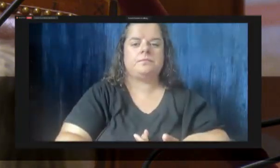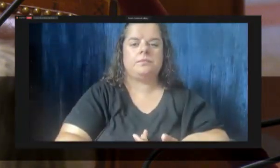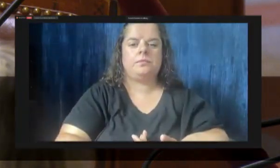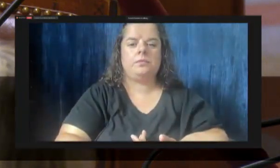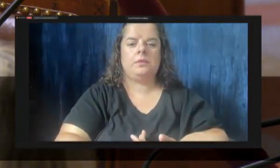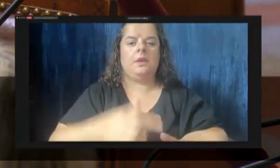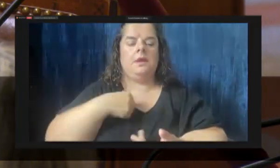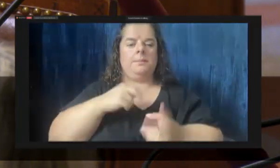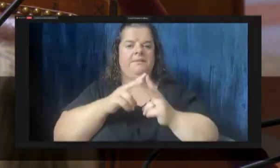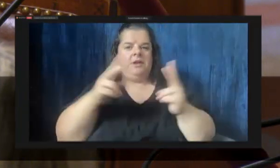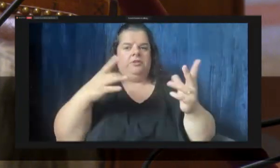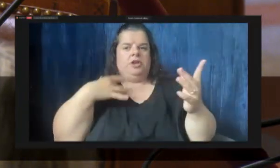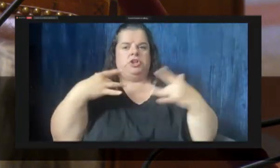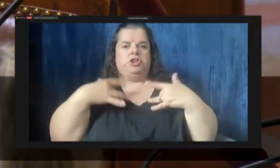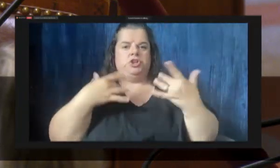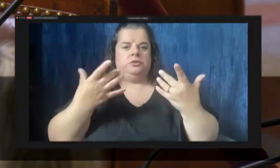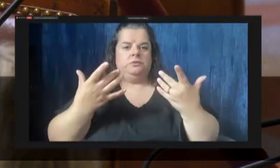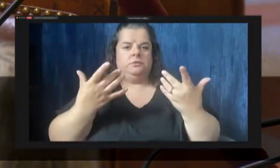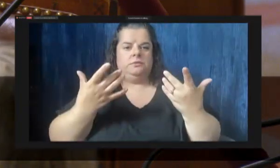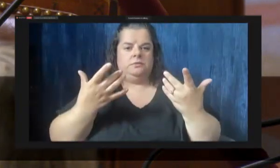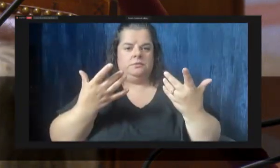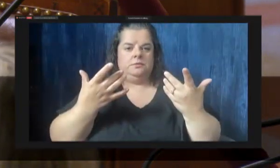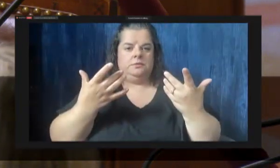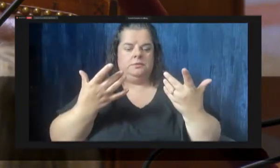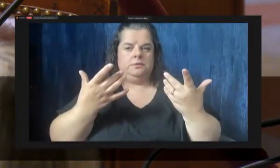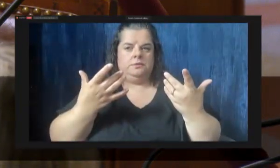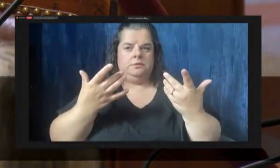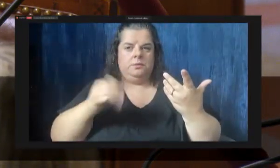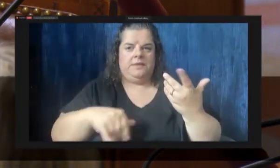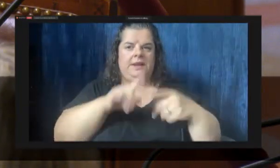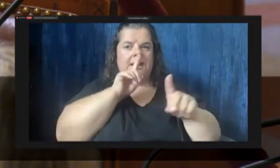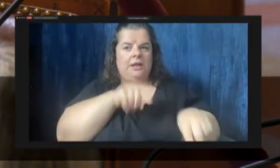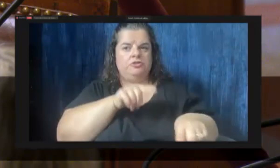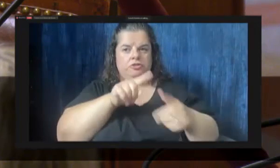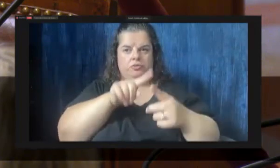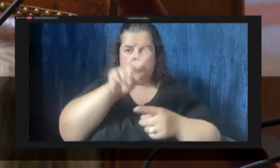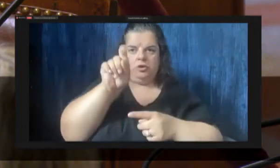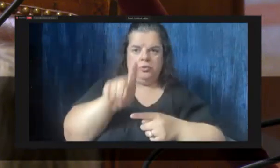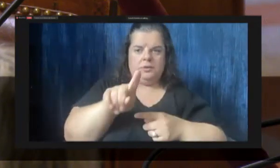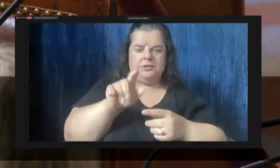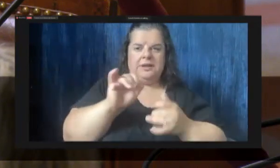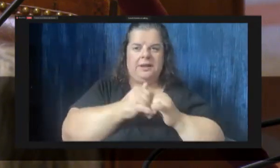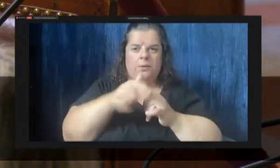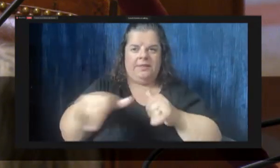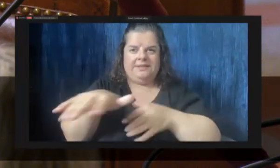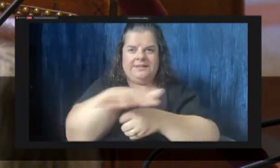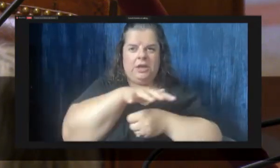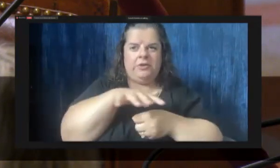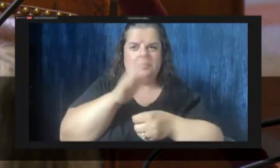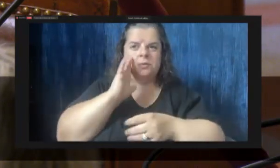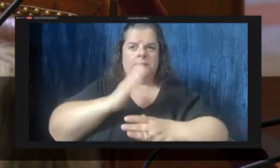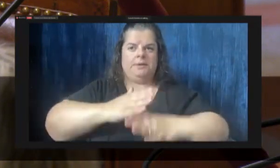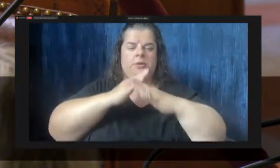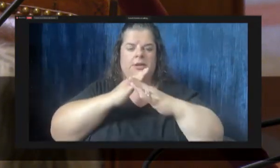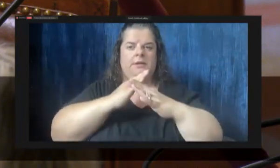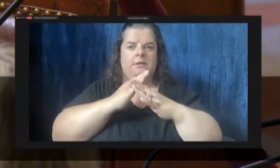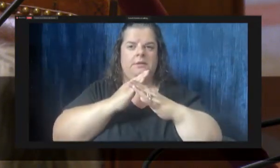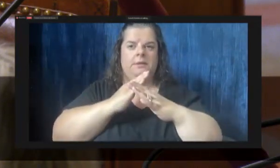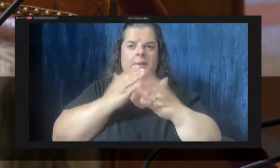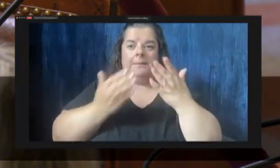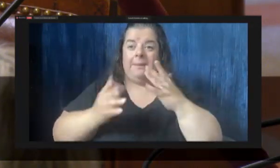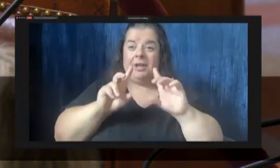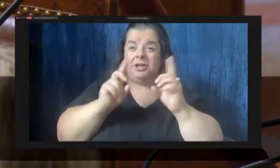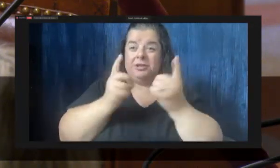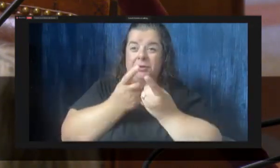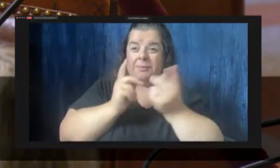concerned when the answer to the question of how will these areas be sequestered off was maybe Department of